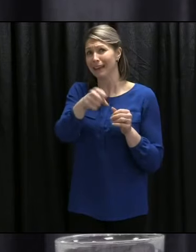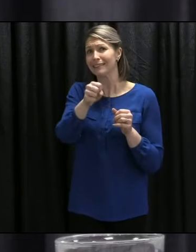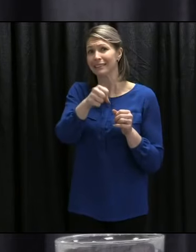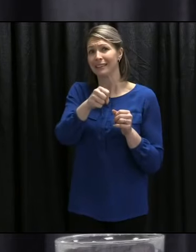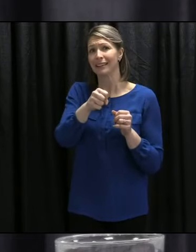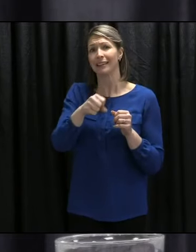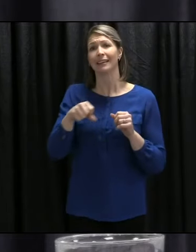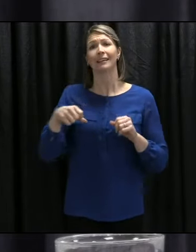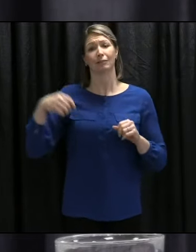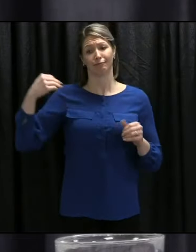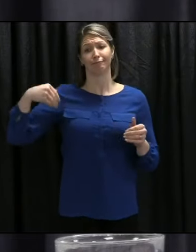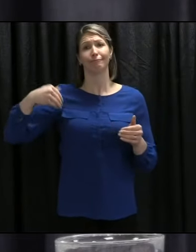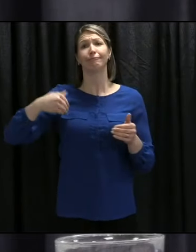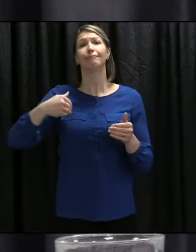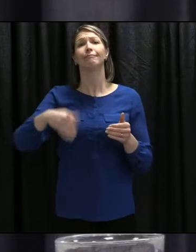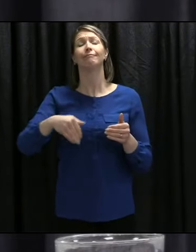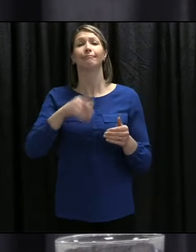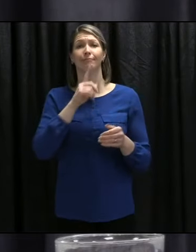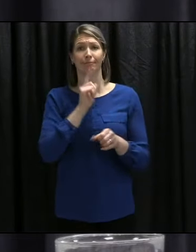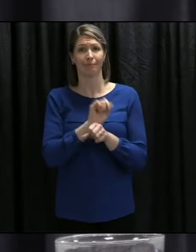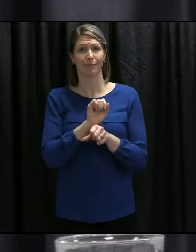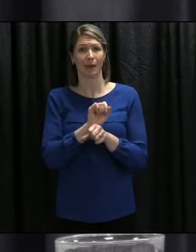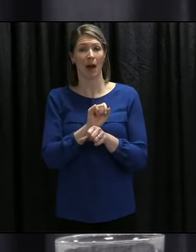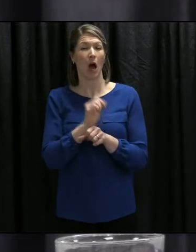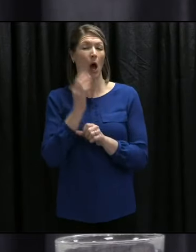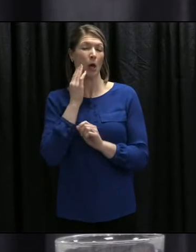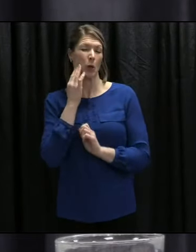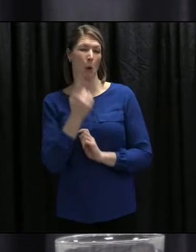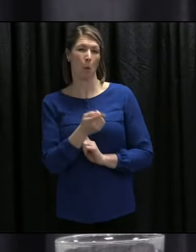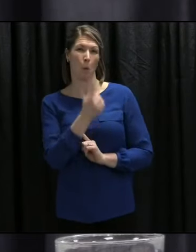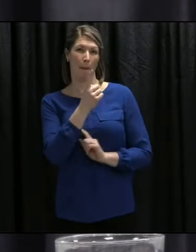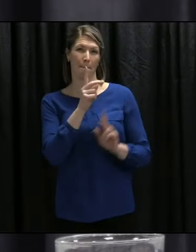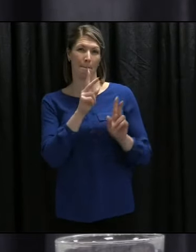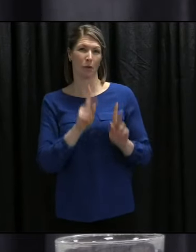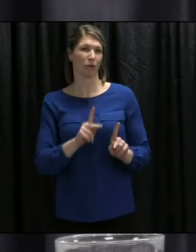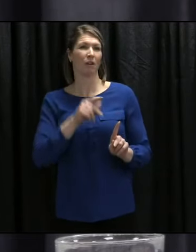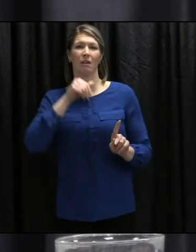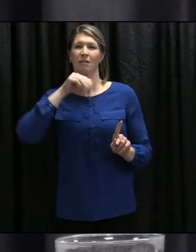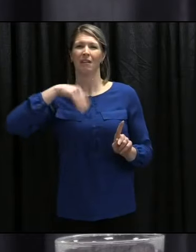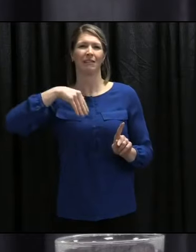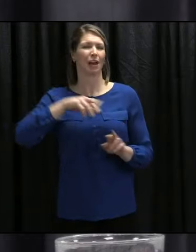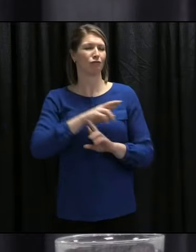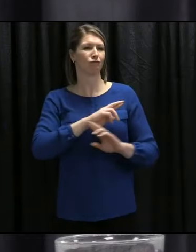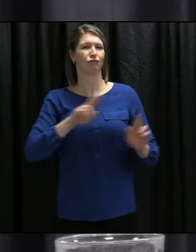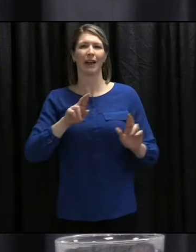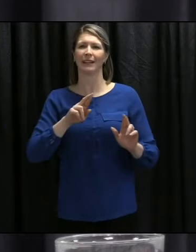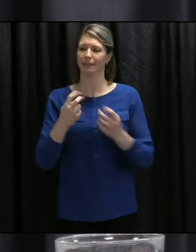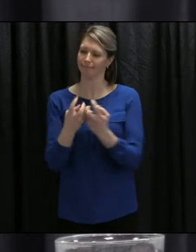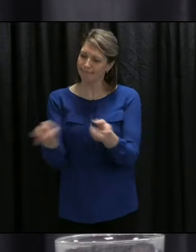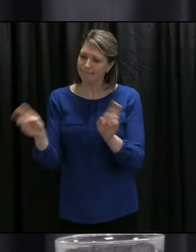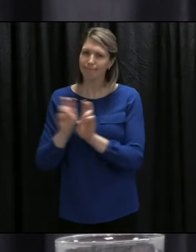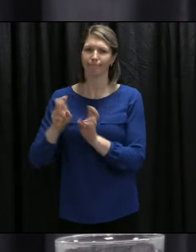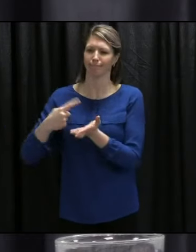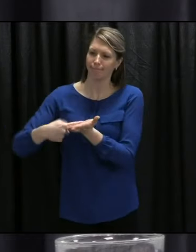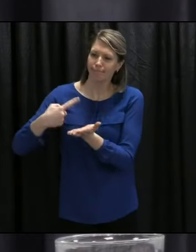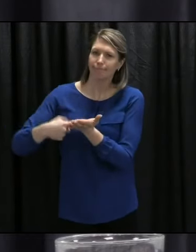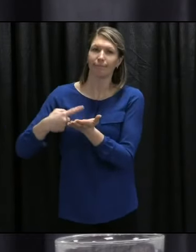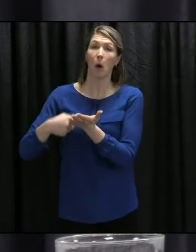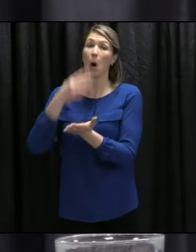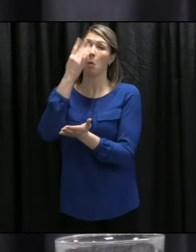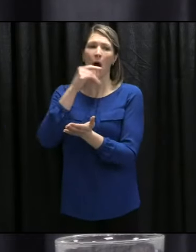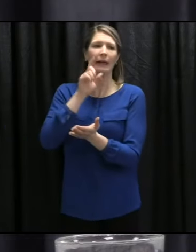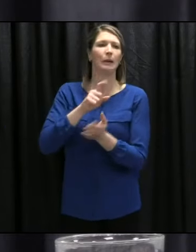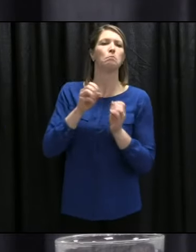least one of them was not in a position to come to the table with their concerns fully fleshed out and expressed.